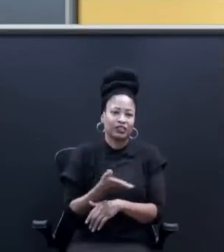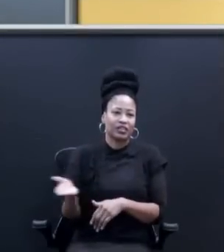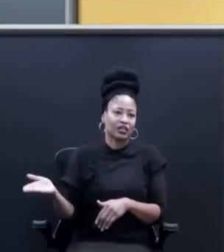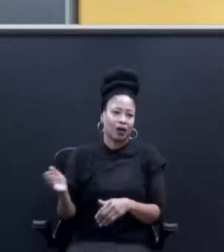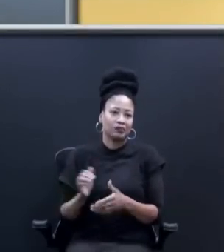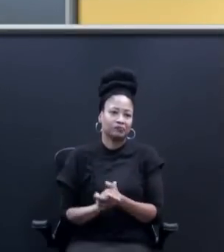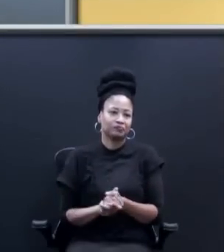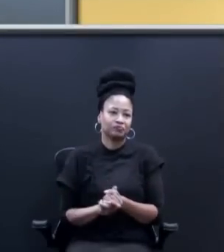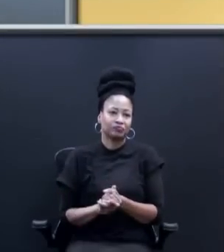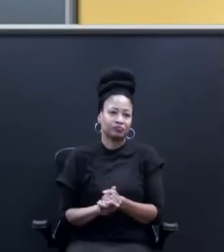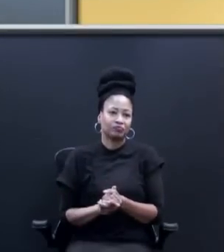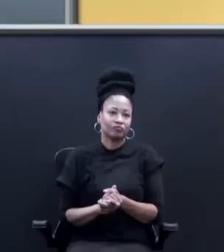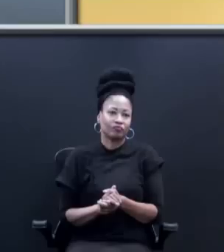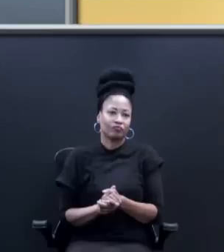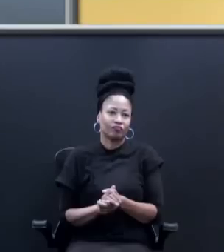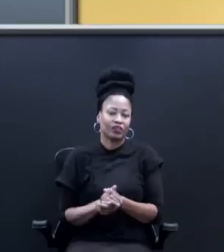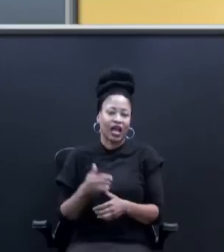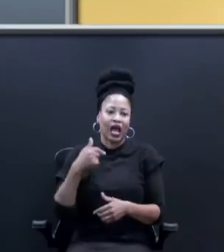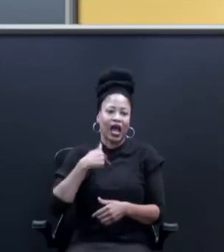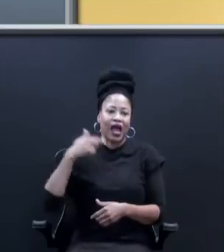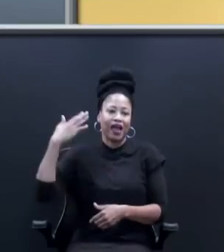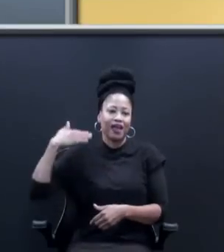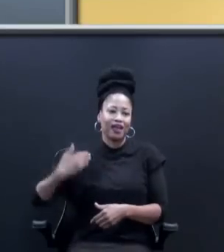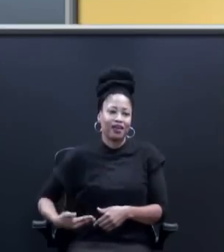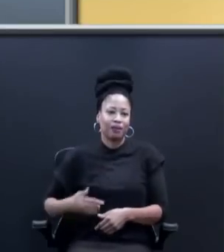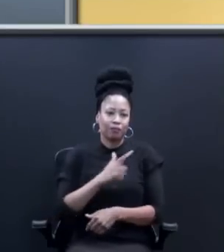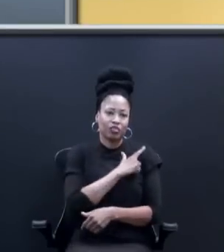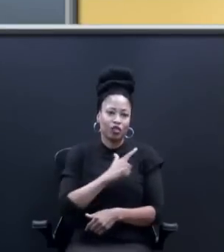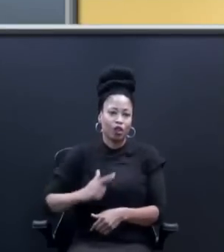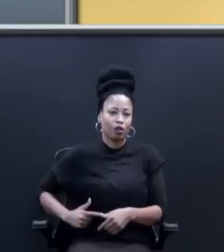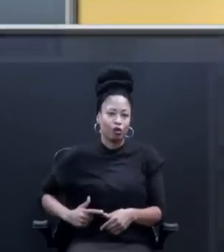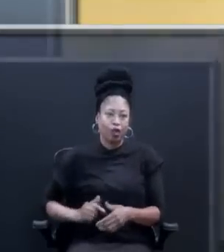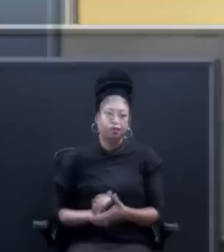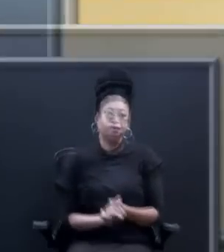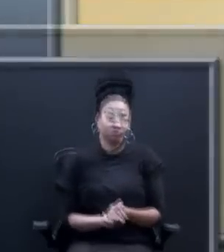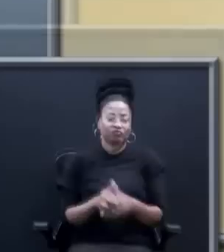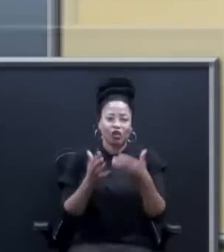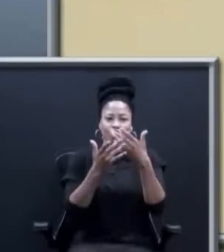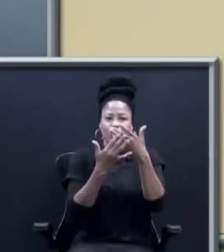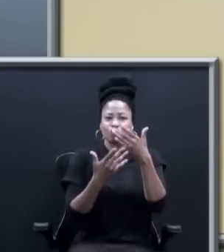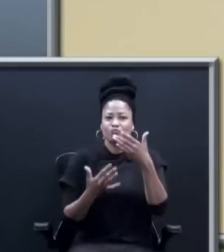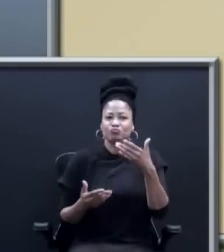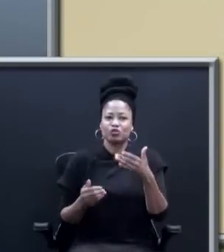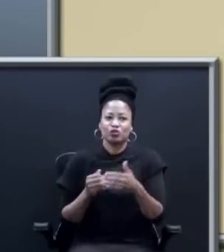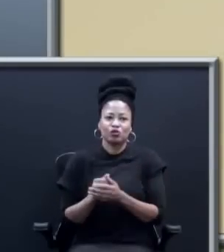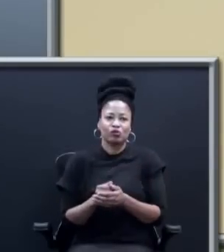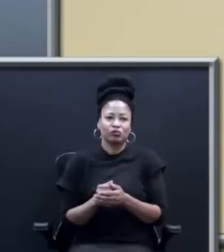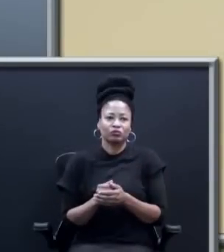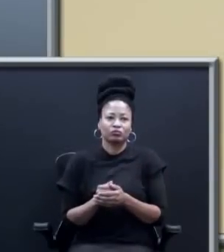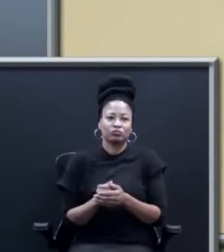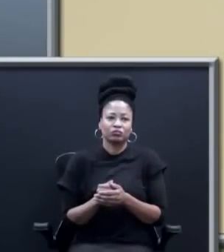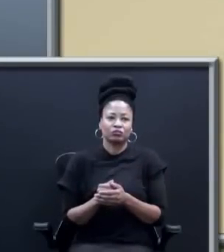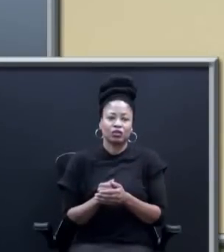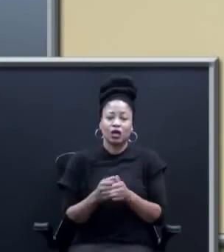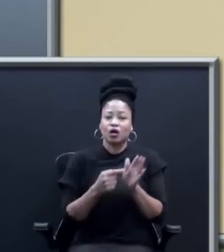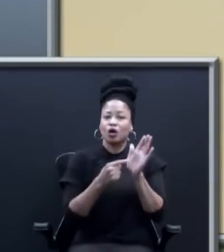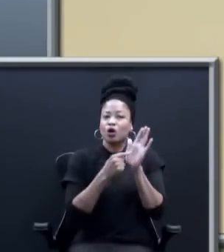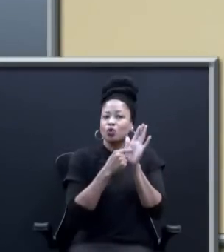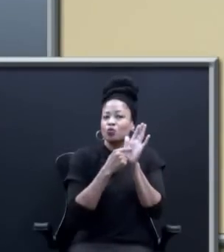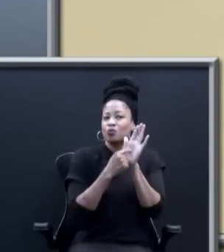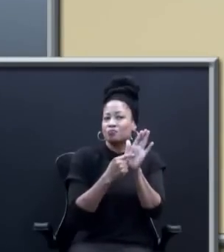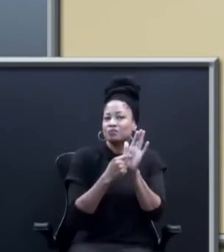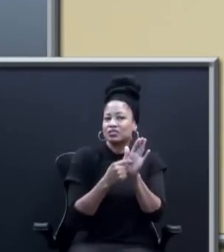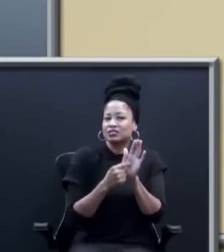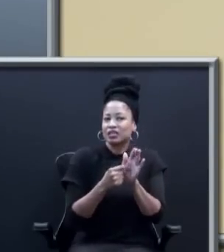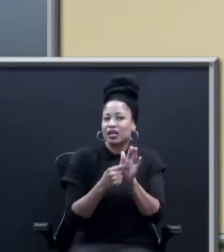execute judgment? He said, because I am the Lord. Go ahead and read. And the blood shall be to you for a token upon the houses where